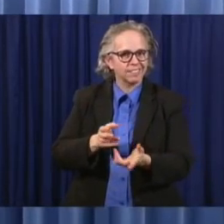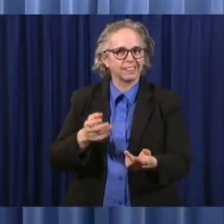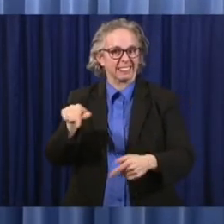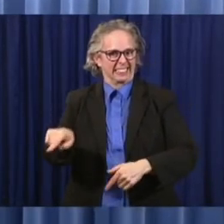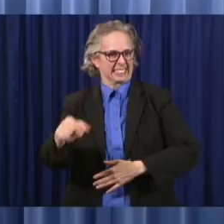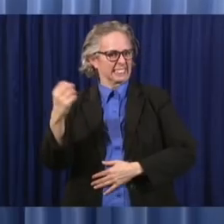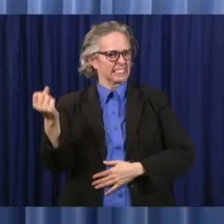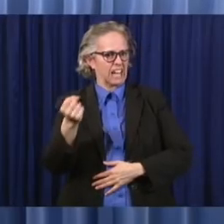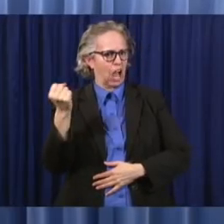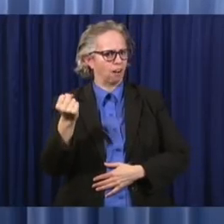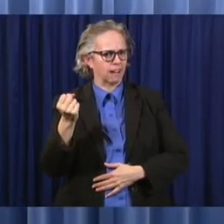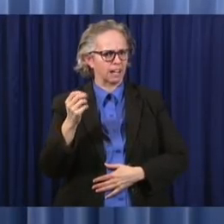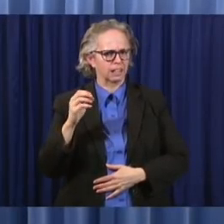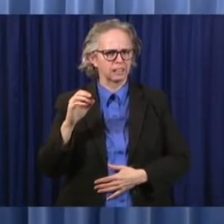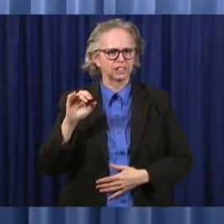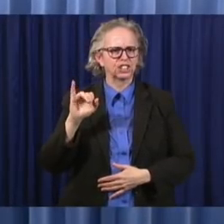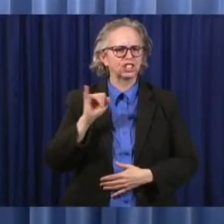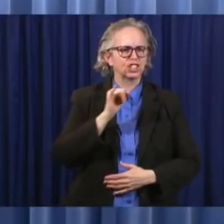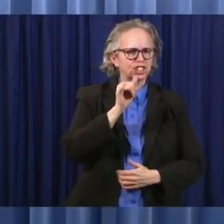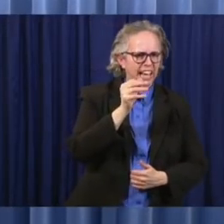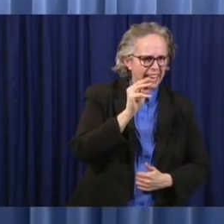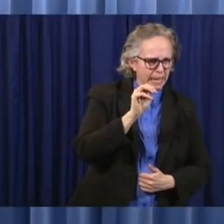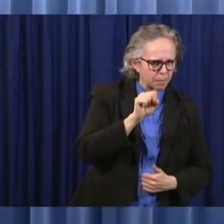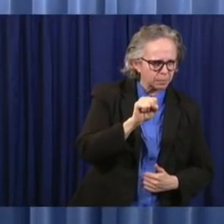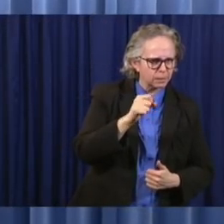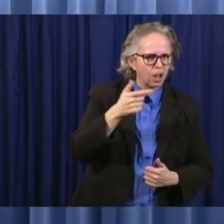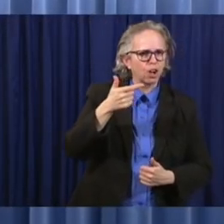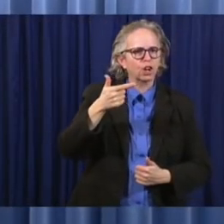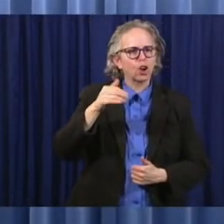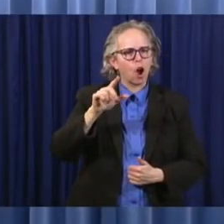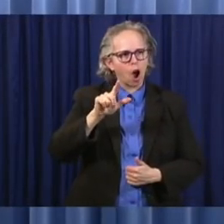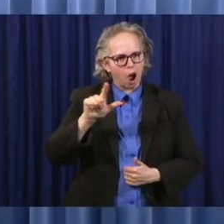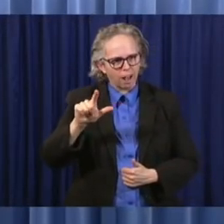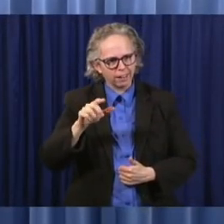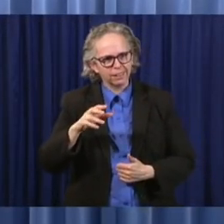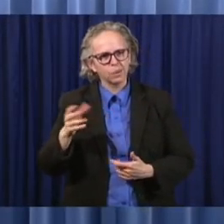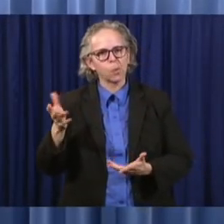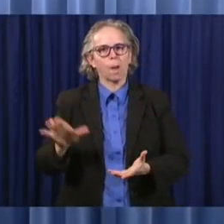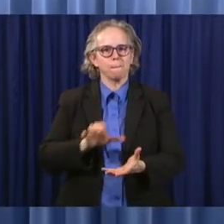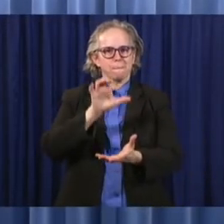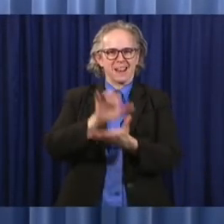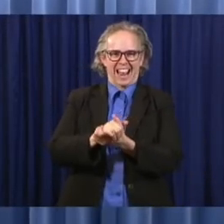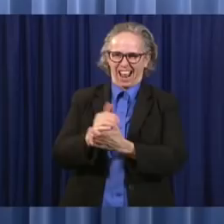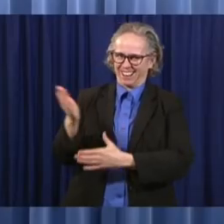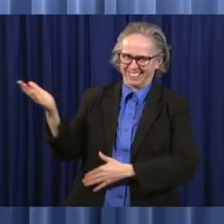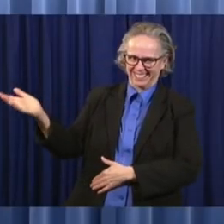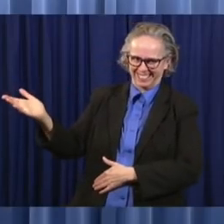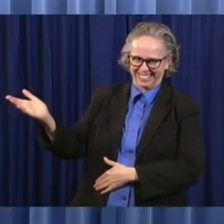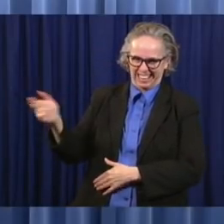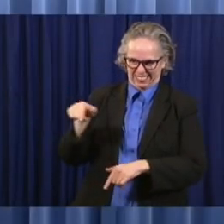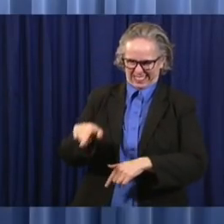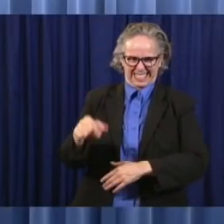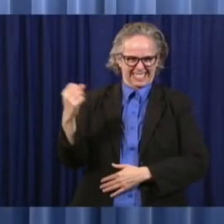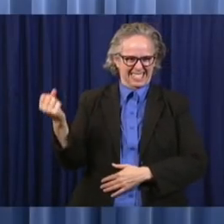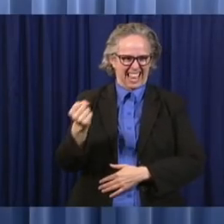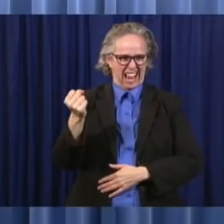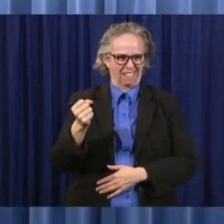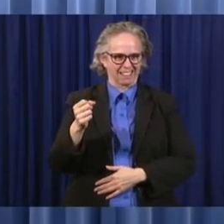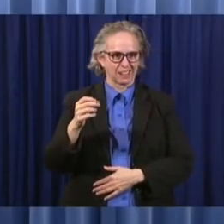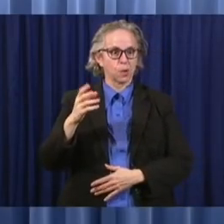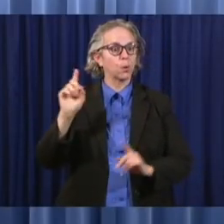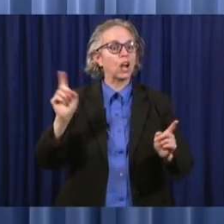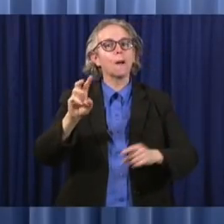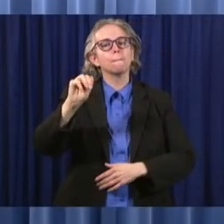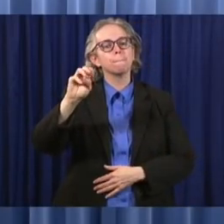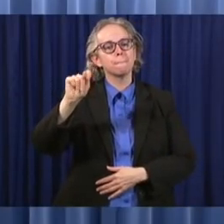Kayla Stevenson, on Saturday in Mount Vernon. Not exactly the wedding they had originally planned, I'm